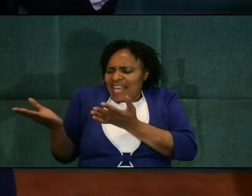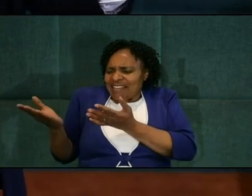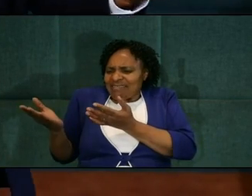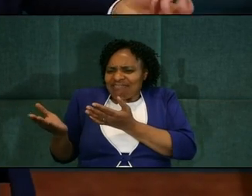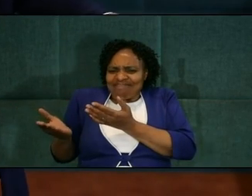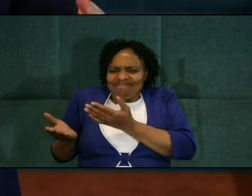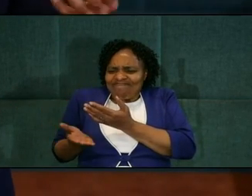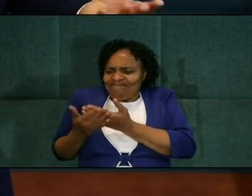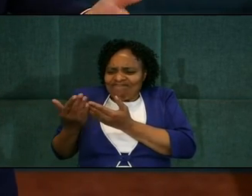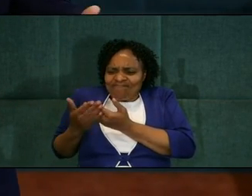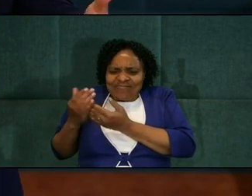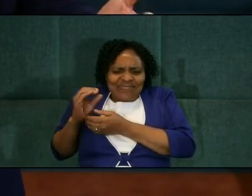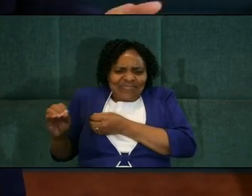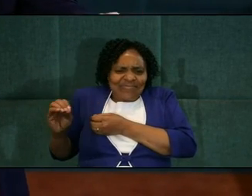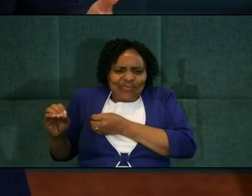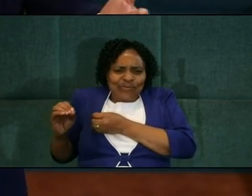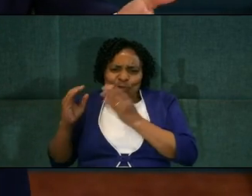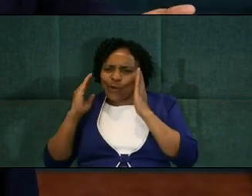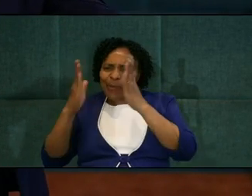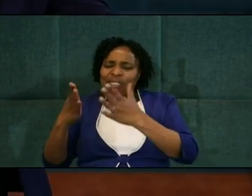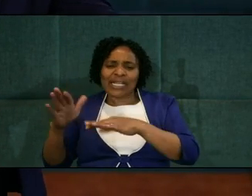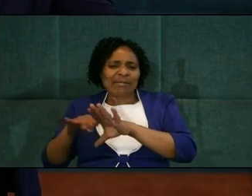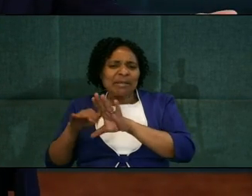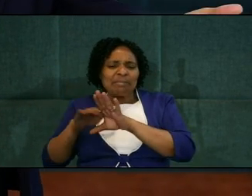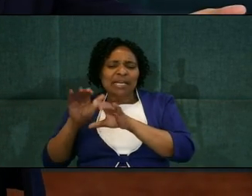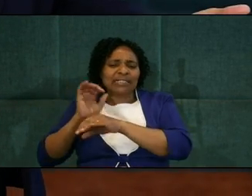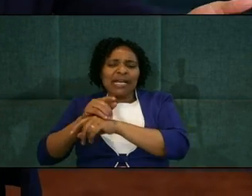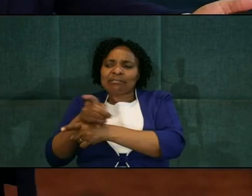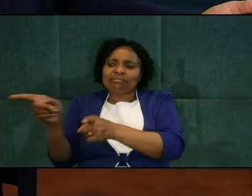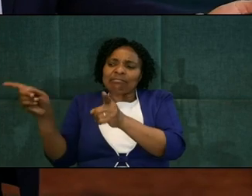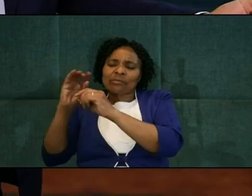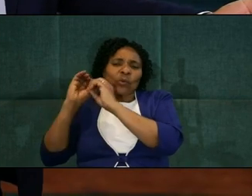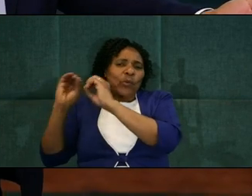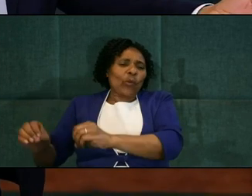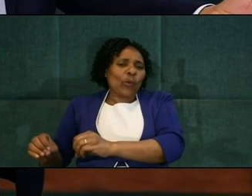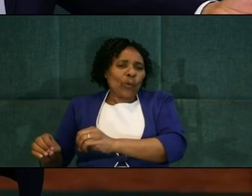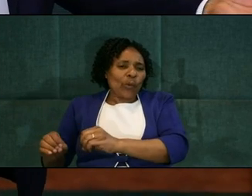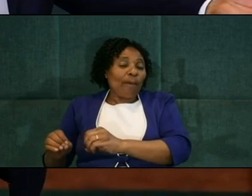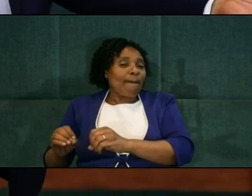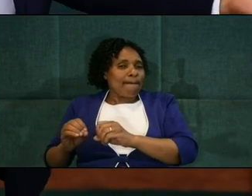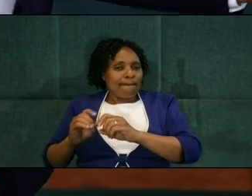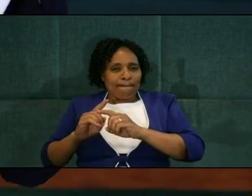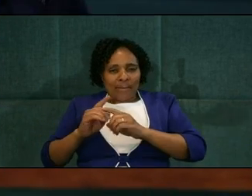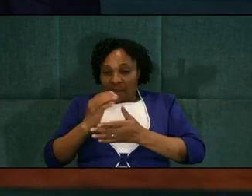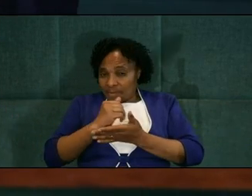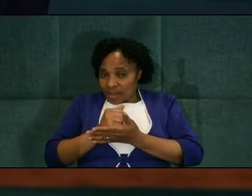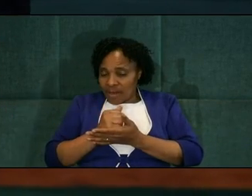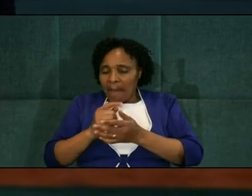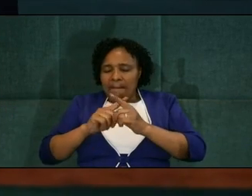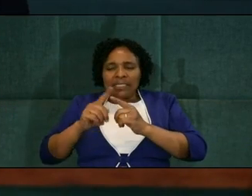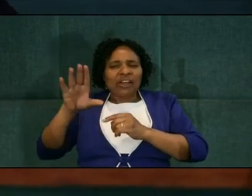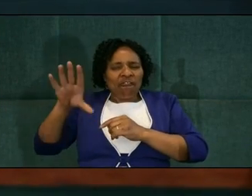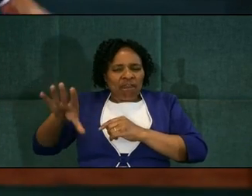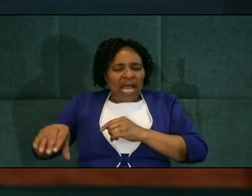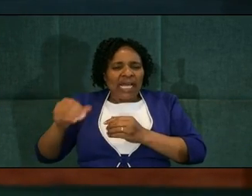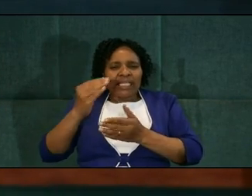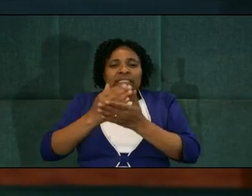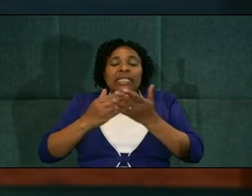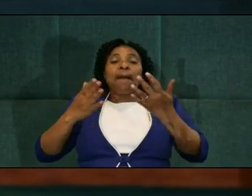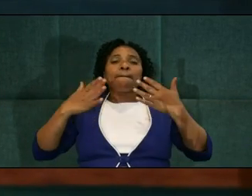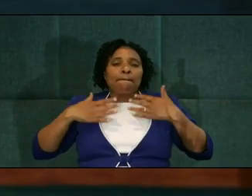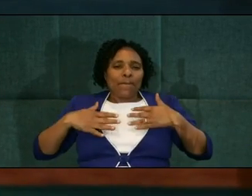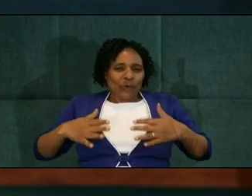careless, uncommitted member of the church. Amen. We want to find somebody who is